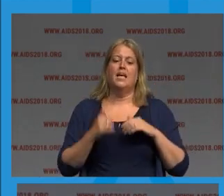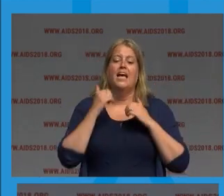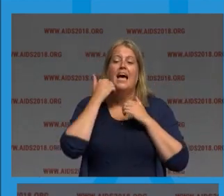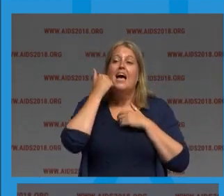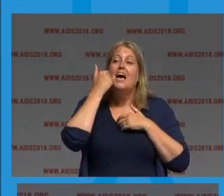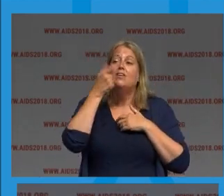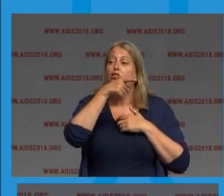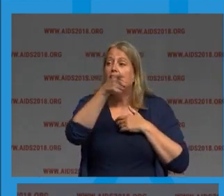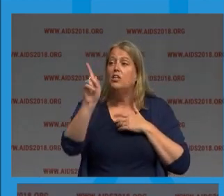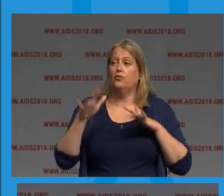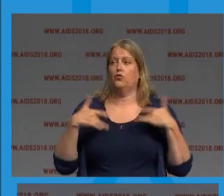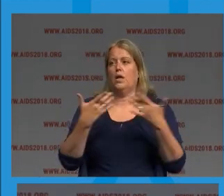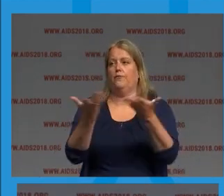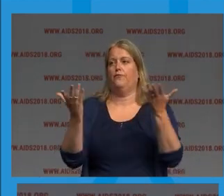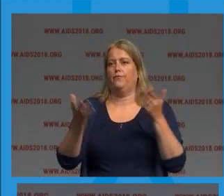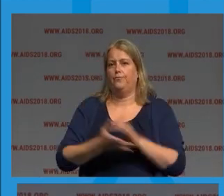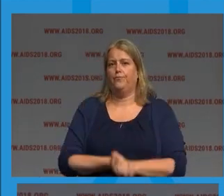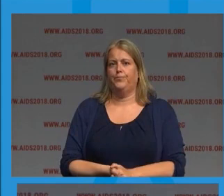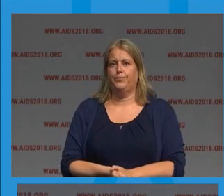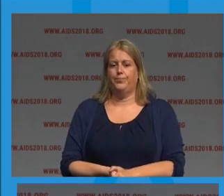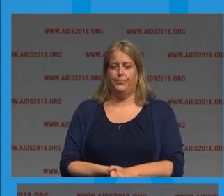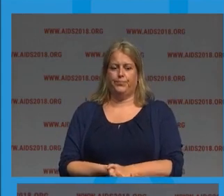of your life.